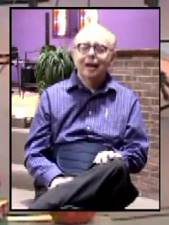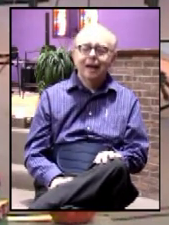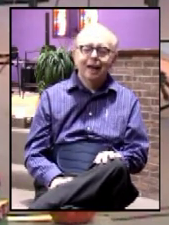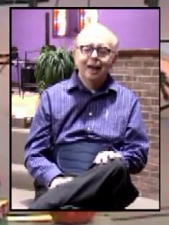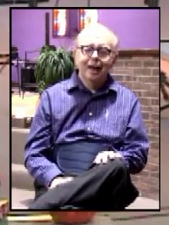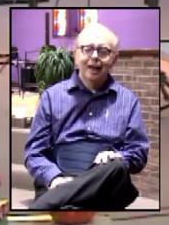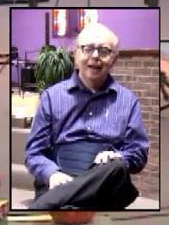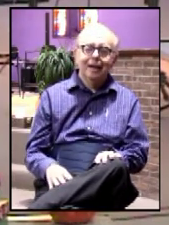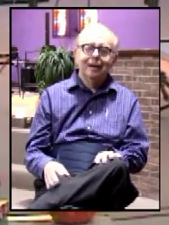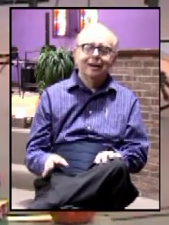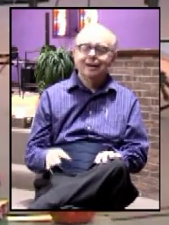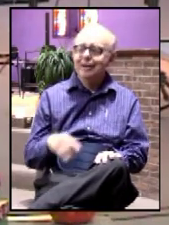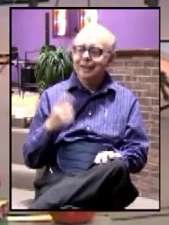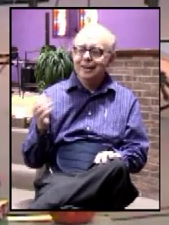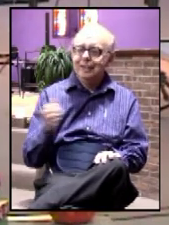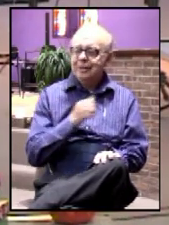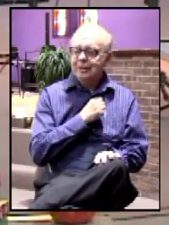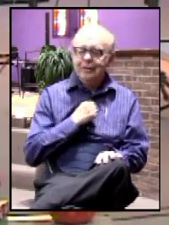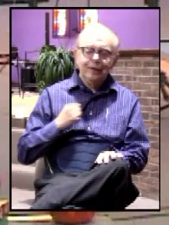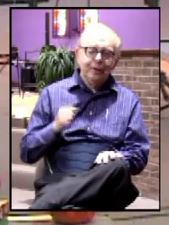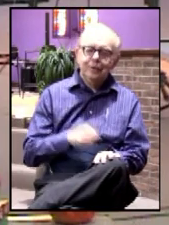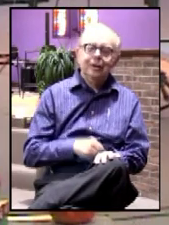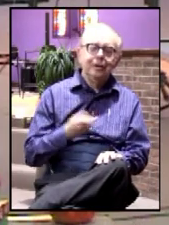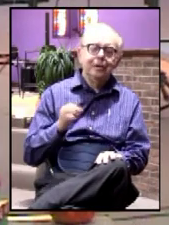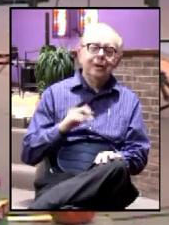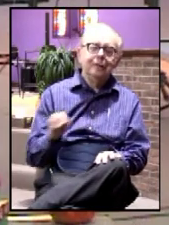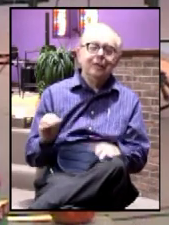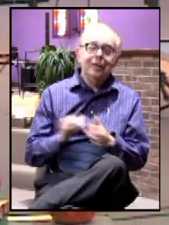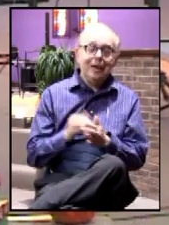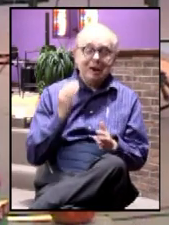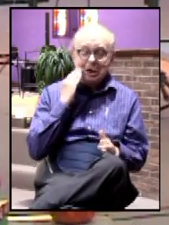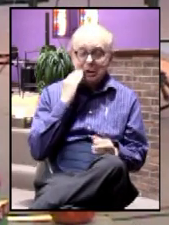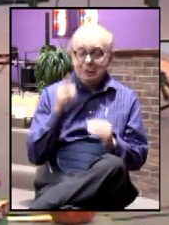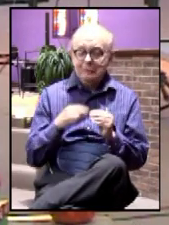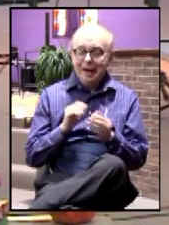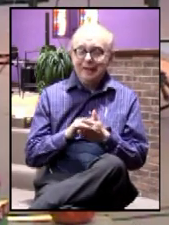he's cool. Huh?